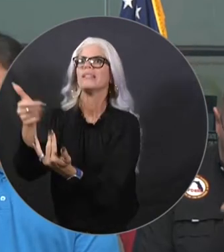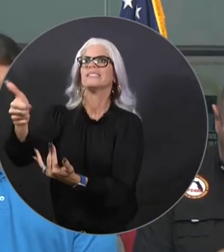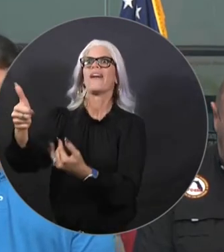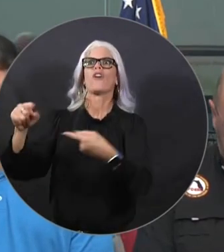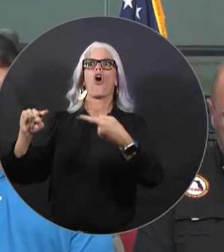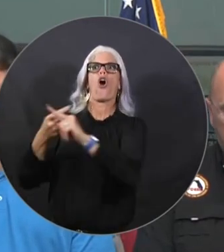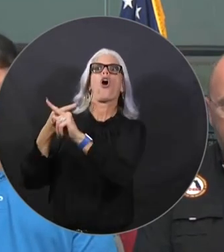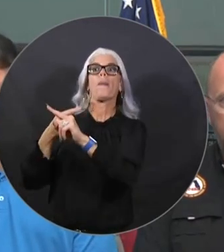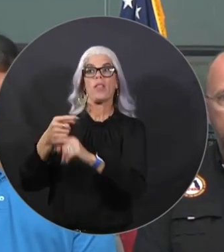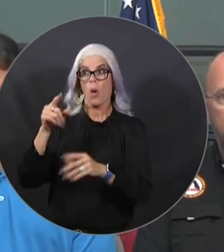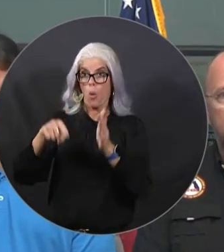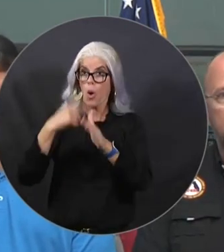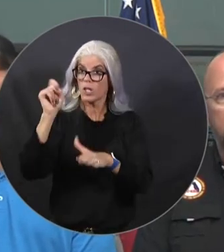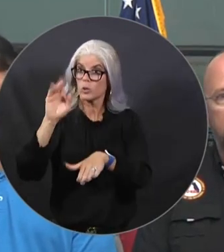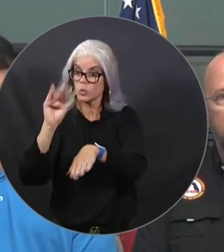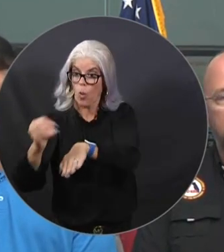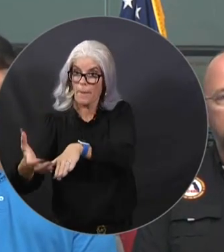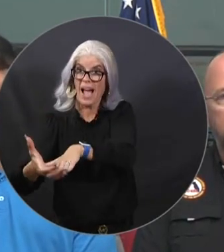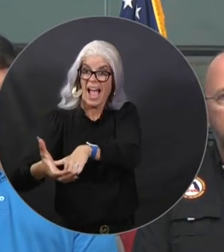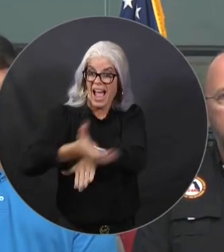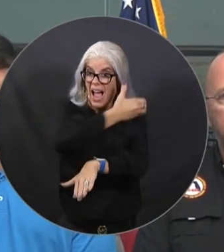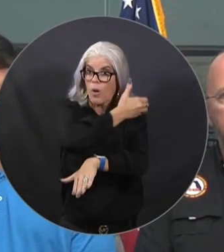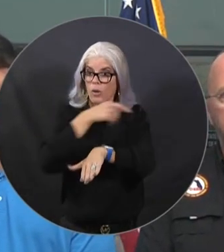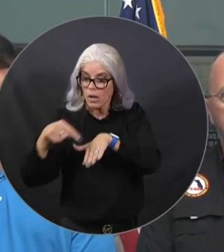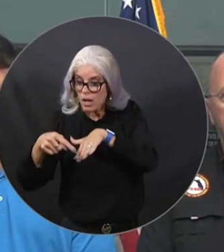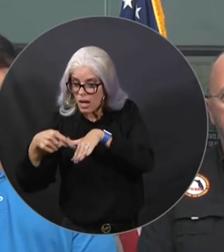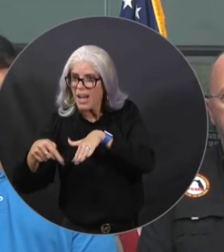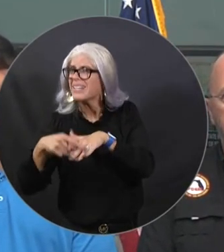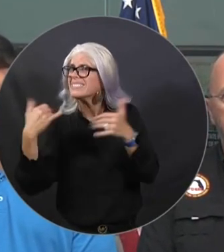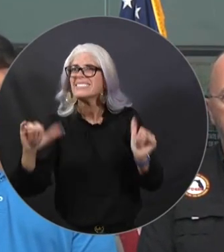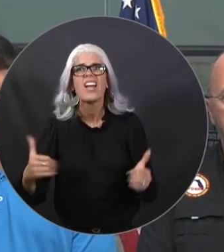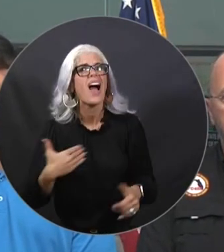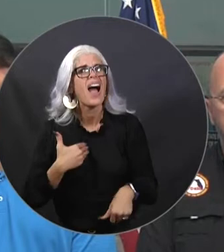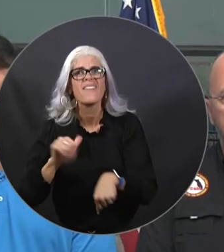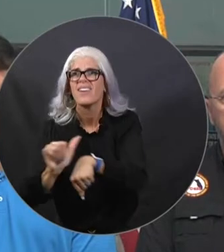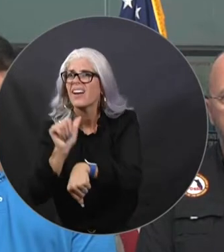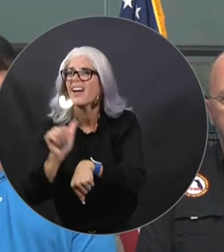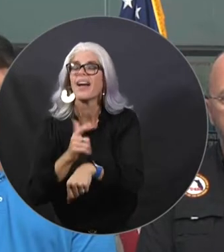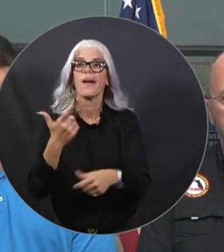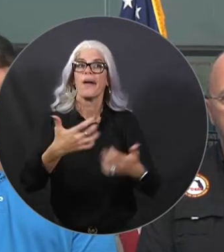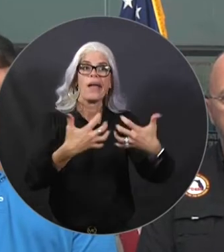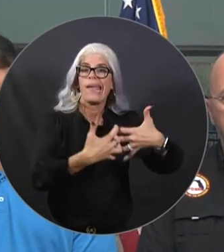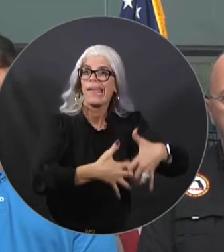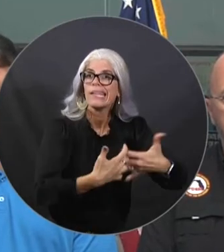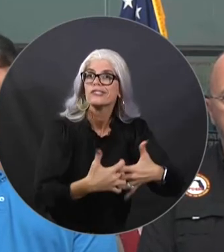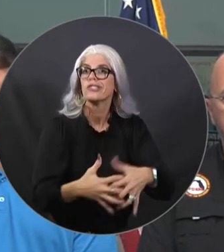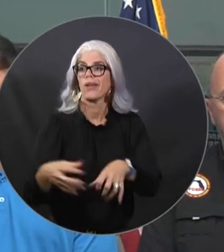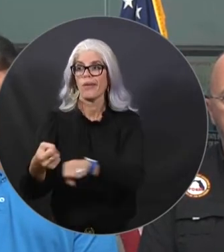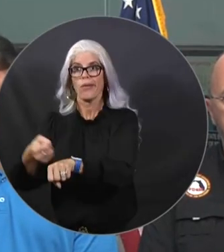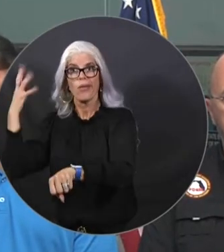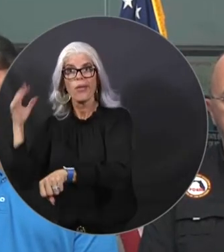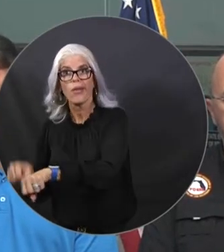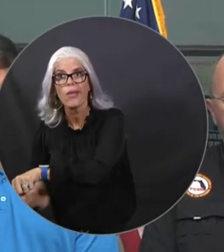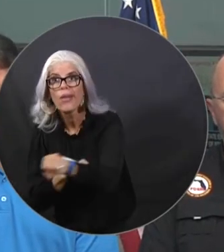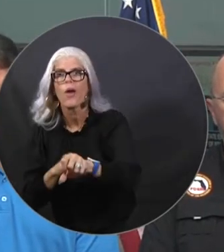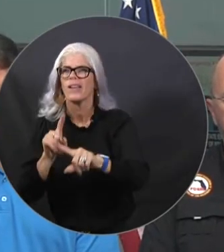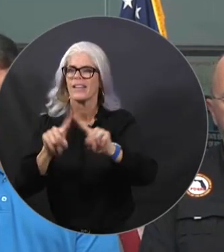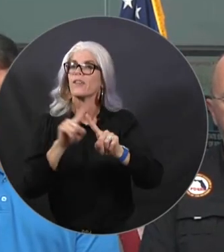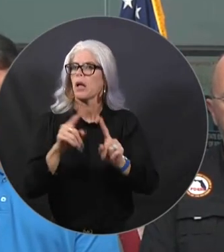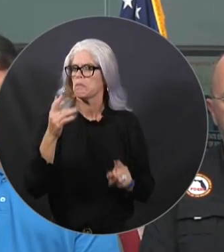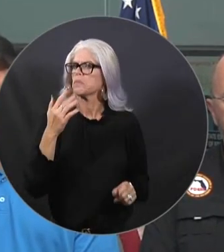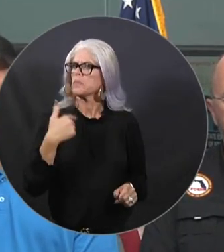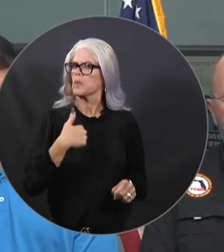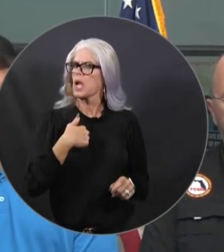there's not additional hazards. Operating things like generators, standing. Now, fortunately, I was looking, you know, there wasn't as much